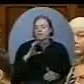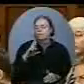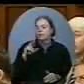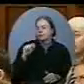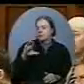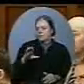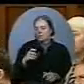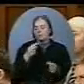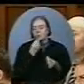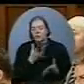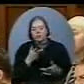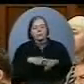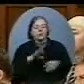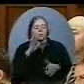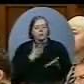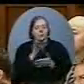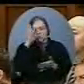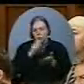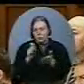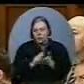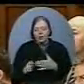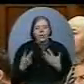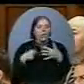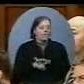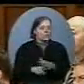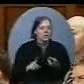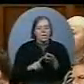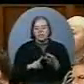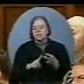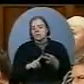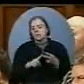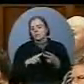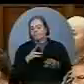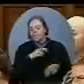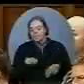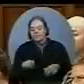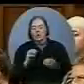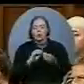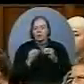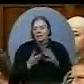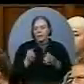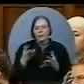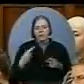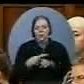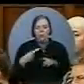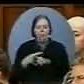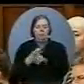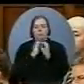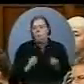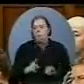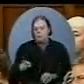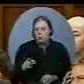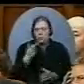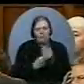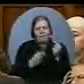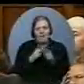copyright, dealing with issues of digital transition. He doesn't have any of those conflicts of interest. He's a qualified, effective, bilingual, thoughtful person who will do a great